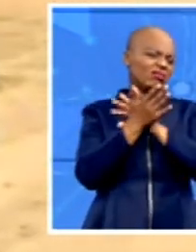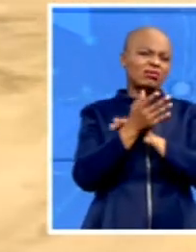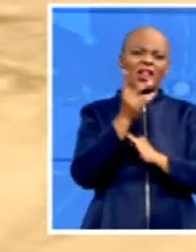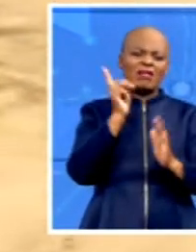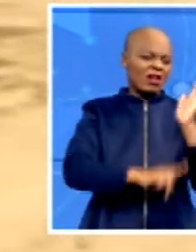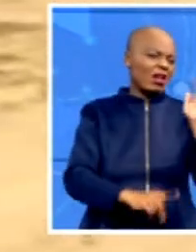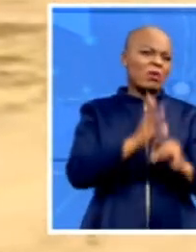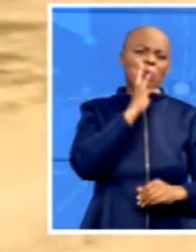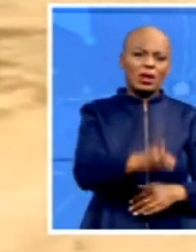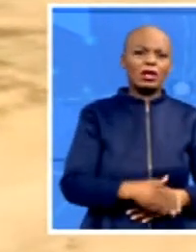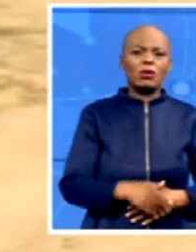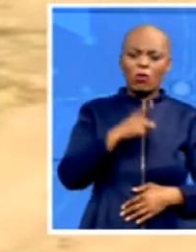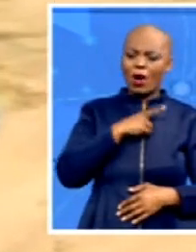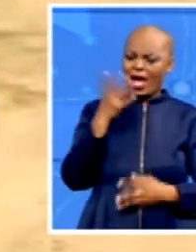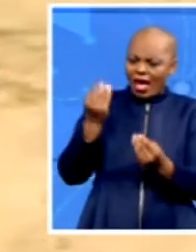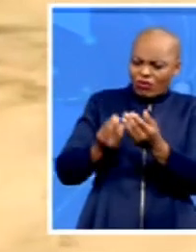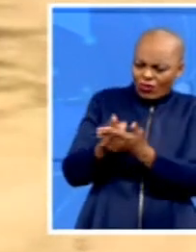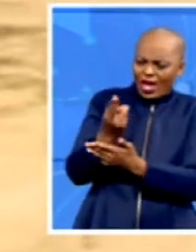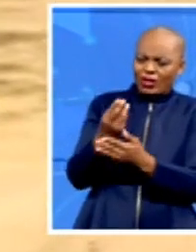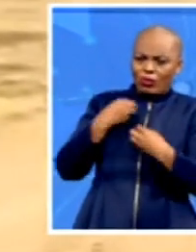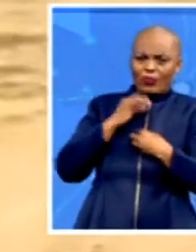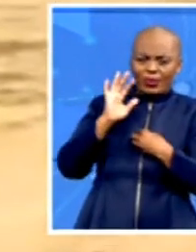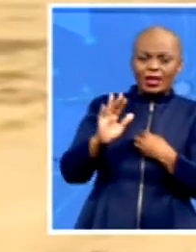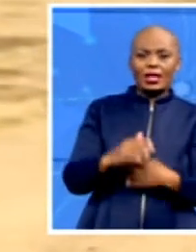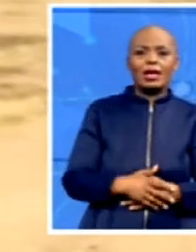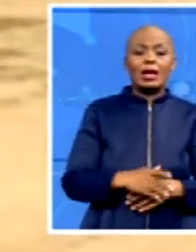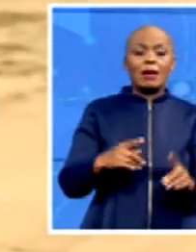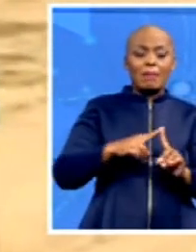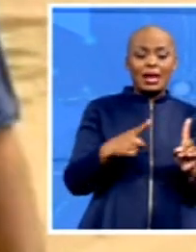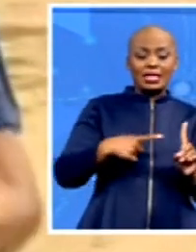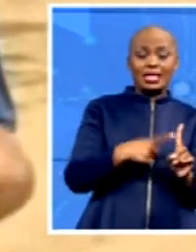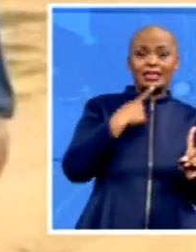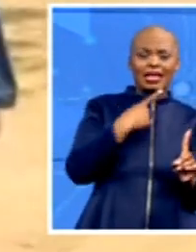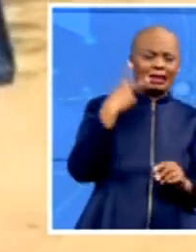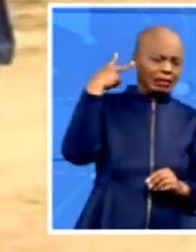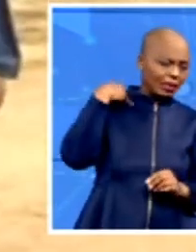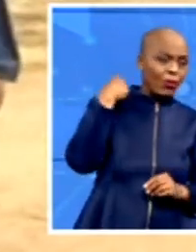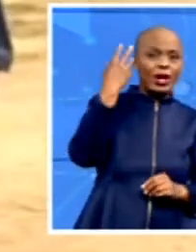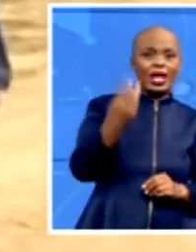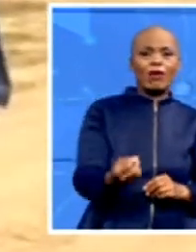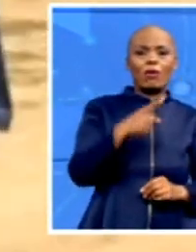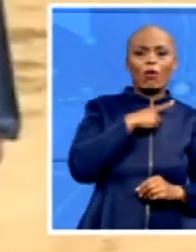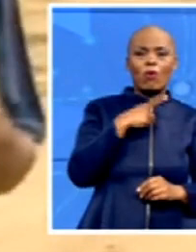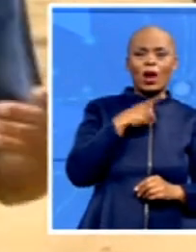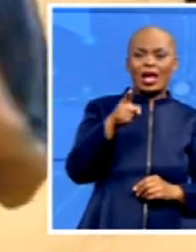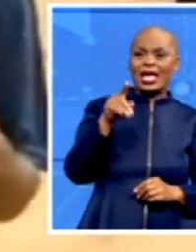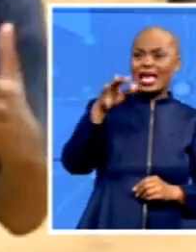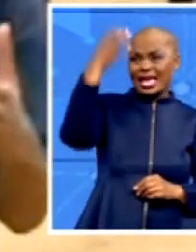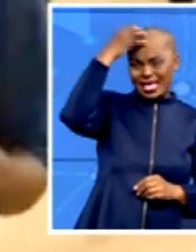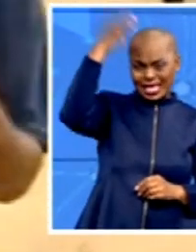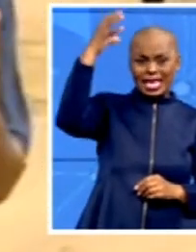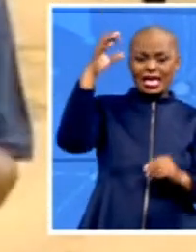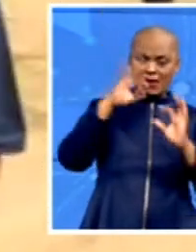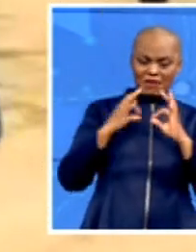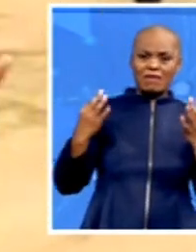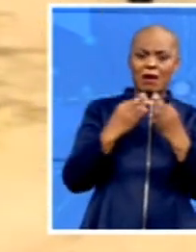voicing his disappointment, saying that, as I mentioned earlier, the Zulu royal household is known to be dignified, saying that these are things